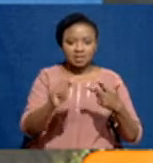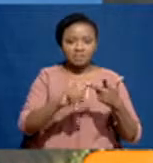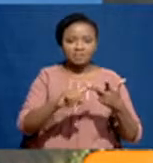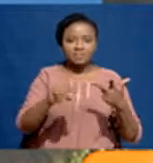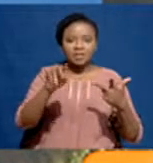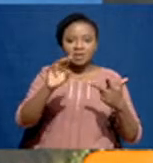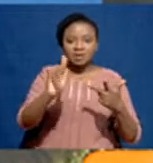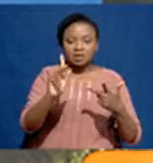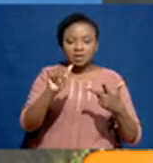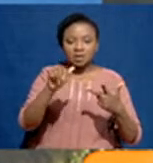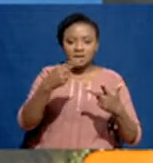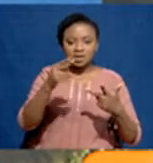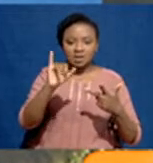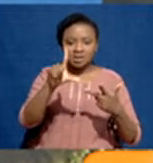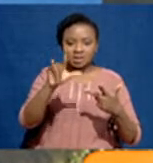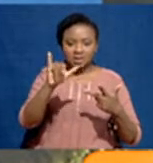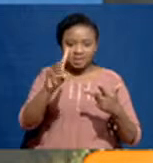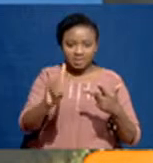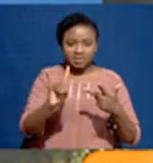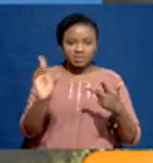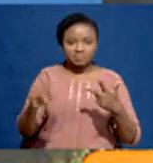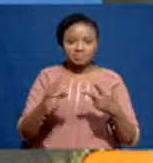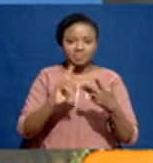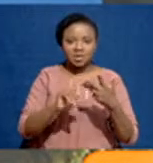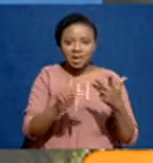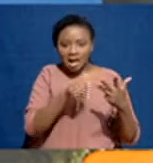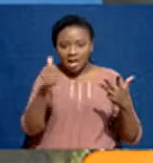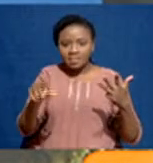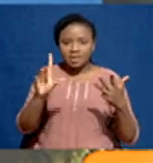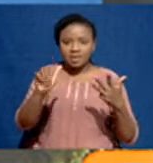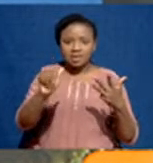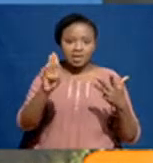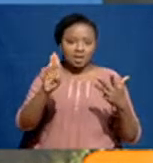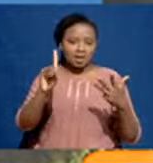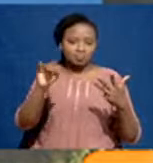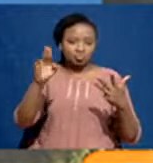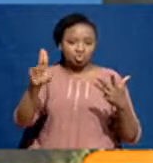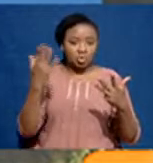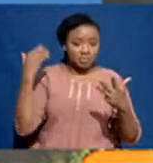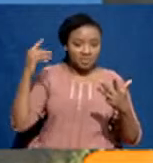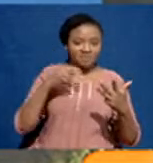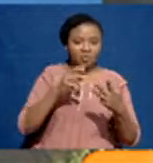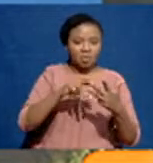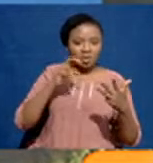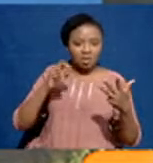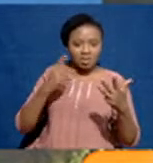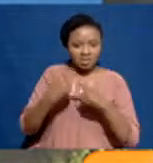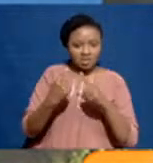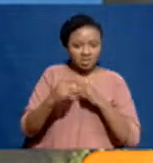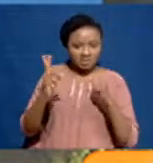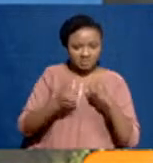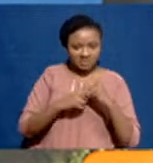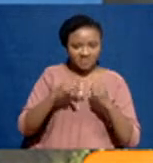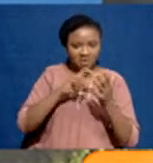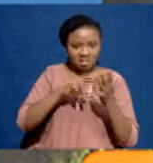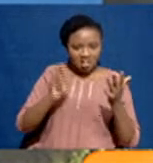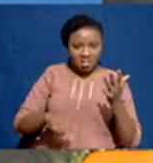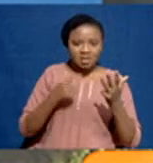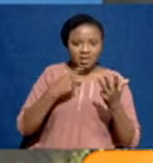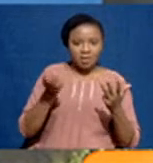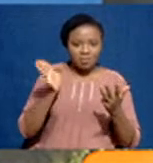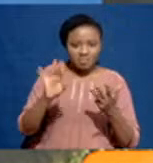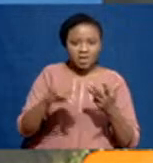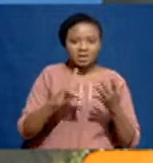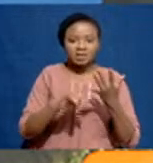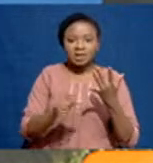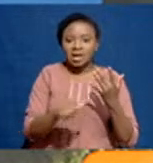Maloba joined former star Fiston Abdul Rizak, who is back at Sofapaka after 7 years. Sofapaka also appointed two